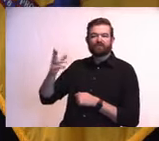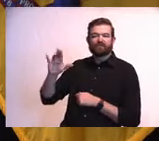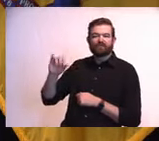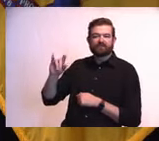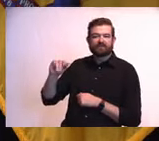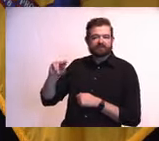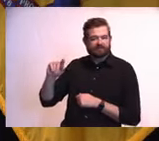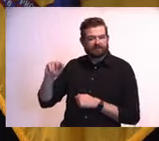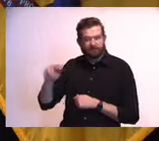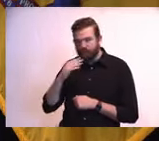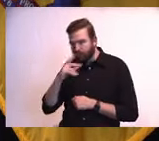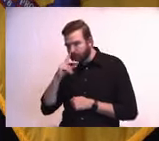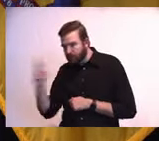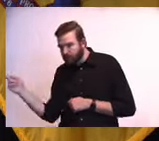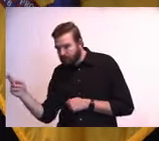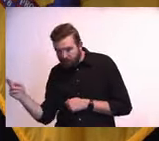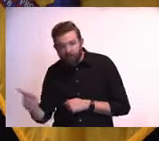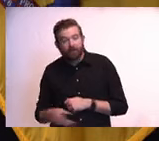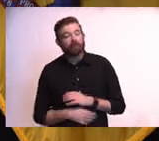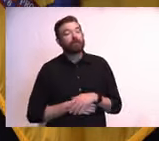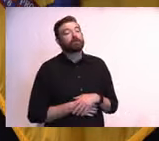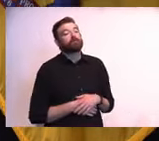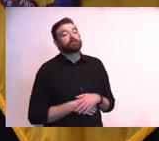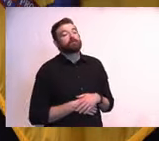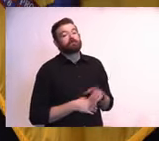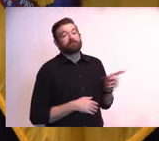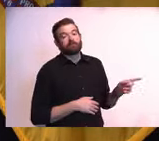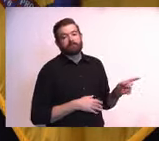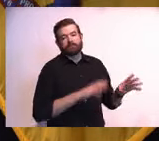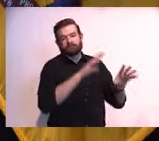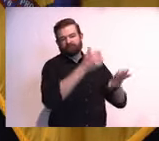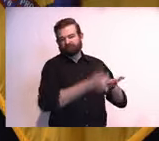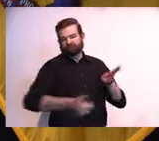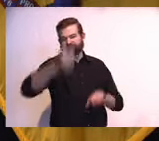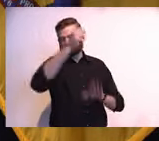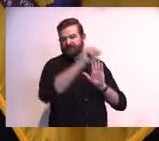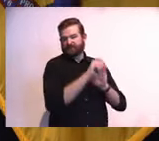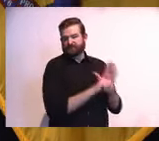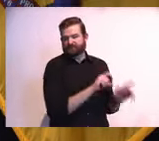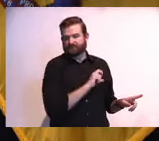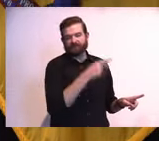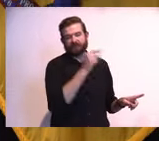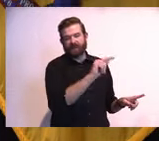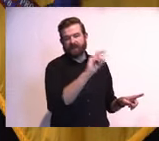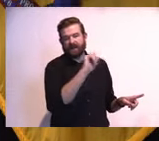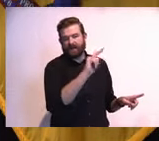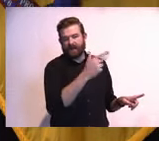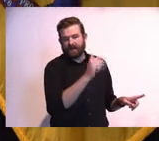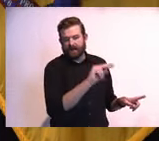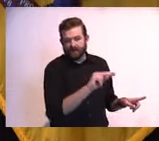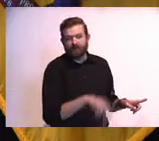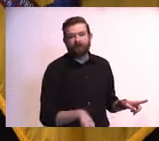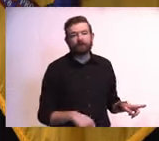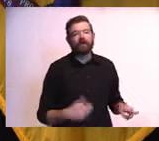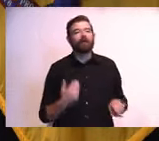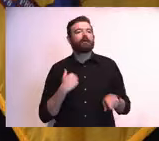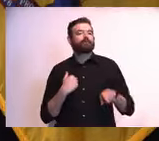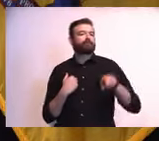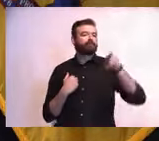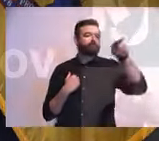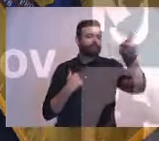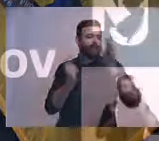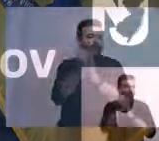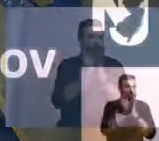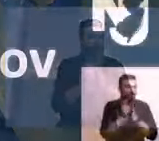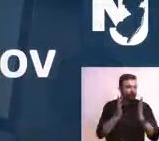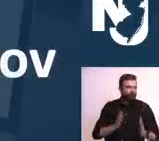who needs no introduction as well, Superintendent of the State Police, Colonel Pat Callahan. We have Paramount Garg, Alex Altman, Ruth Hart, and the cast of thousands